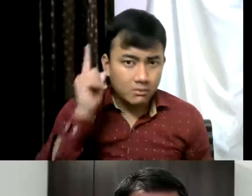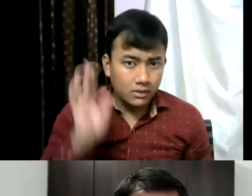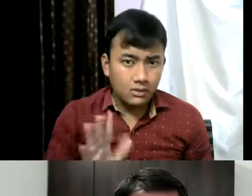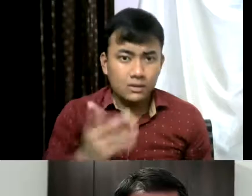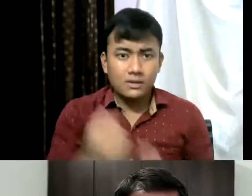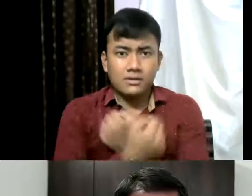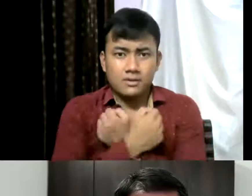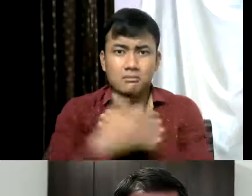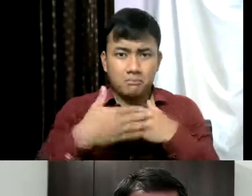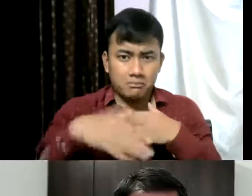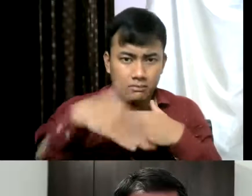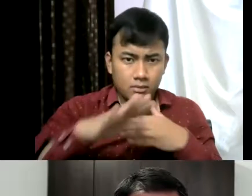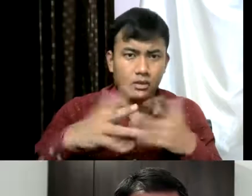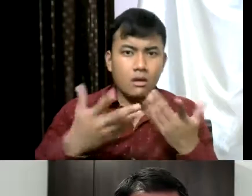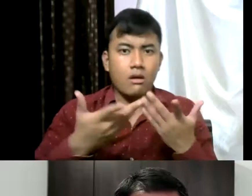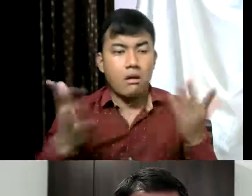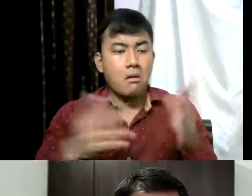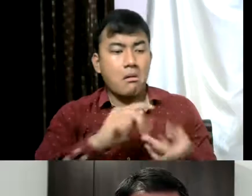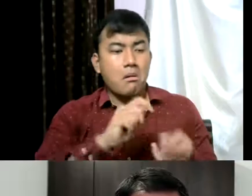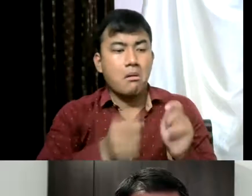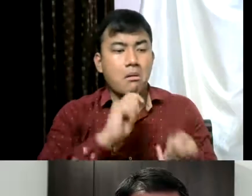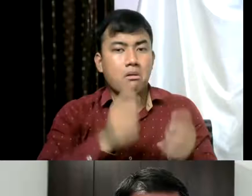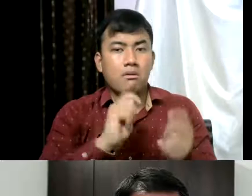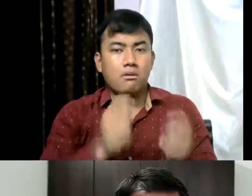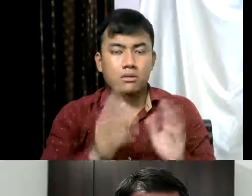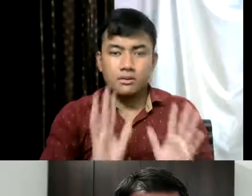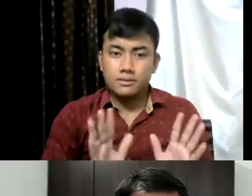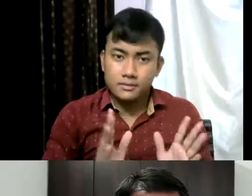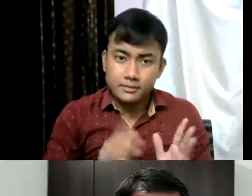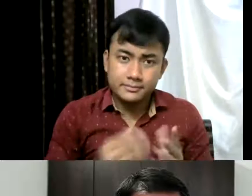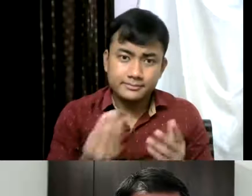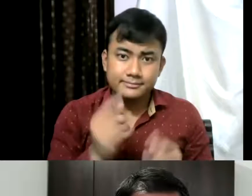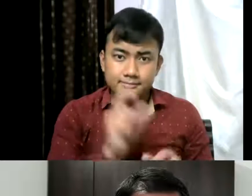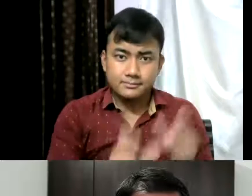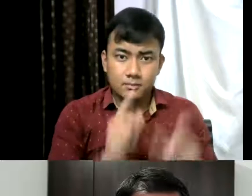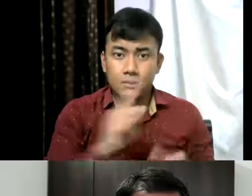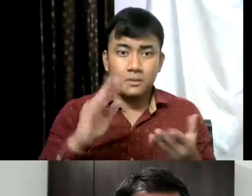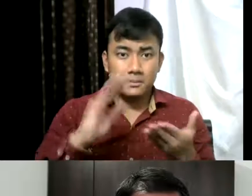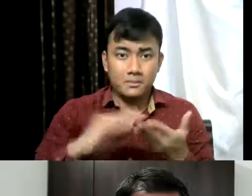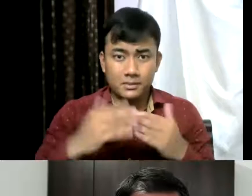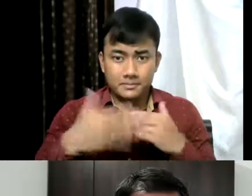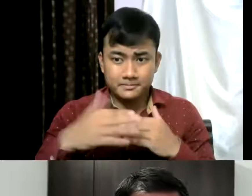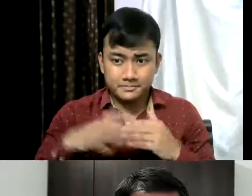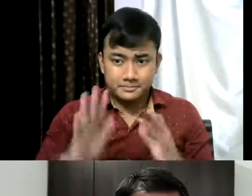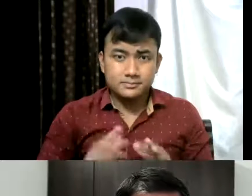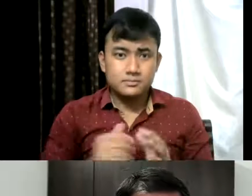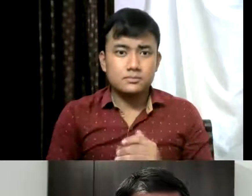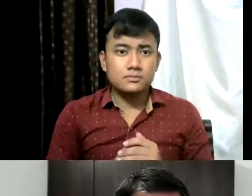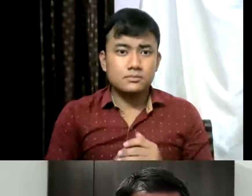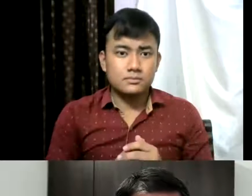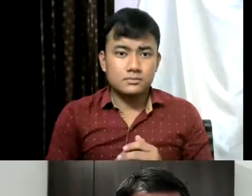be somehow manipulated by finding some way of convenience in the marriage, which is so heteronormative and